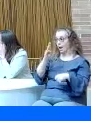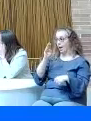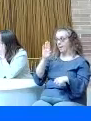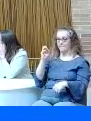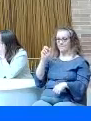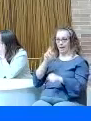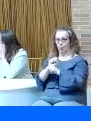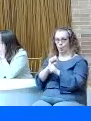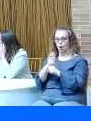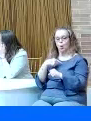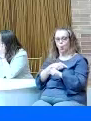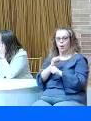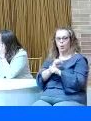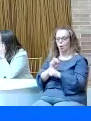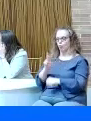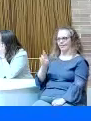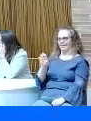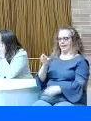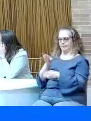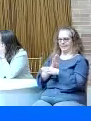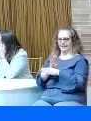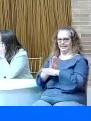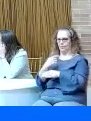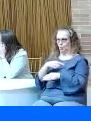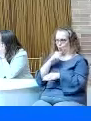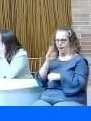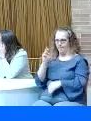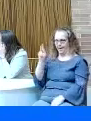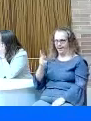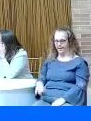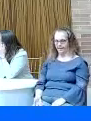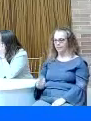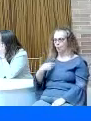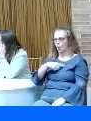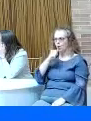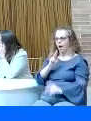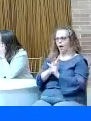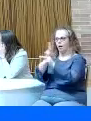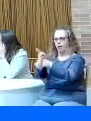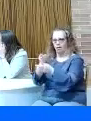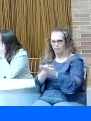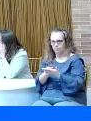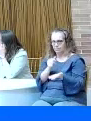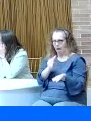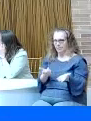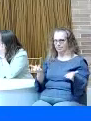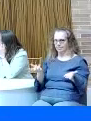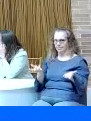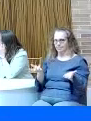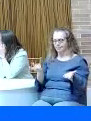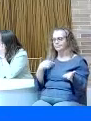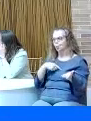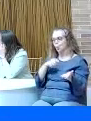we're Realtors we're not a bank we're not loaning money we do have we do have to